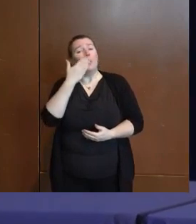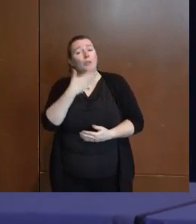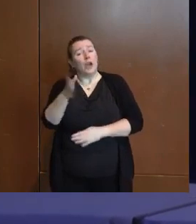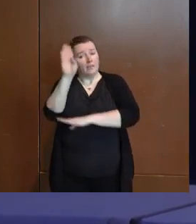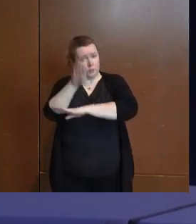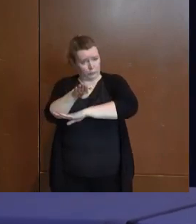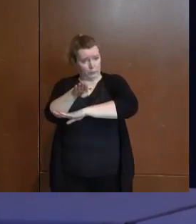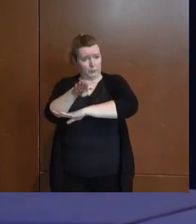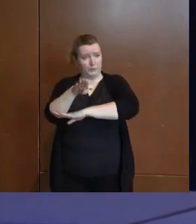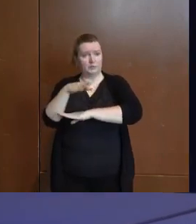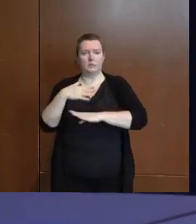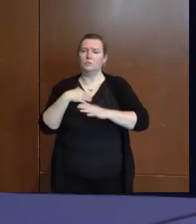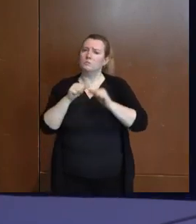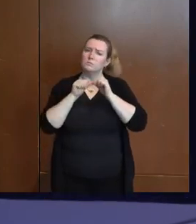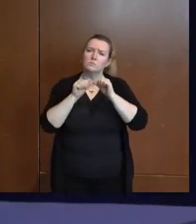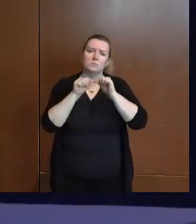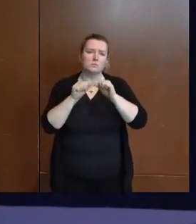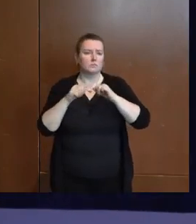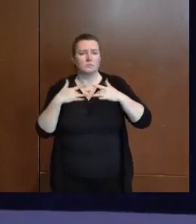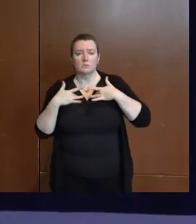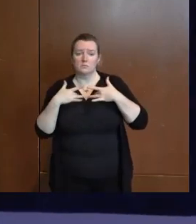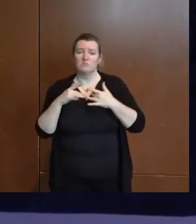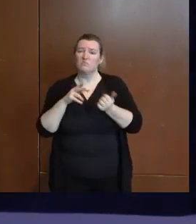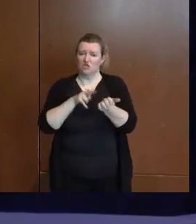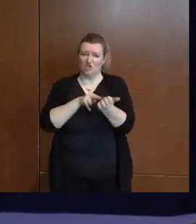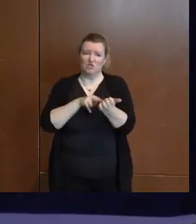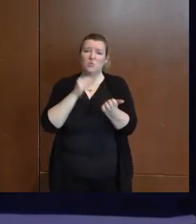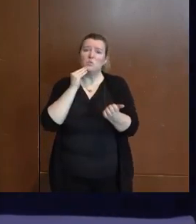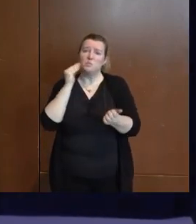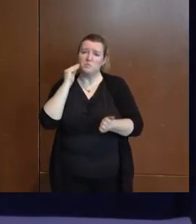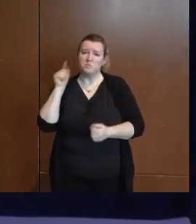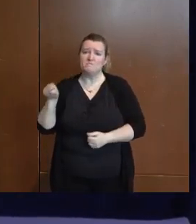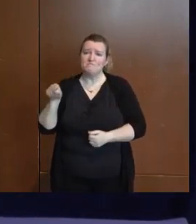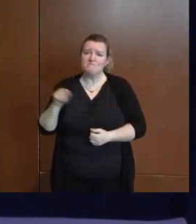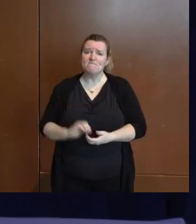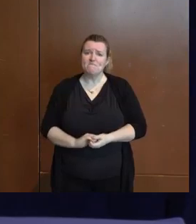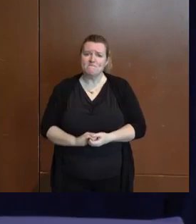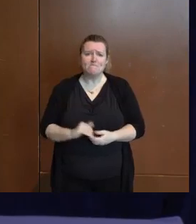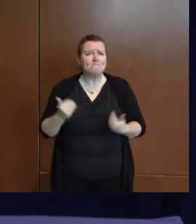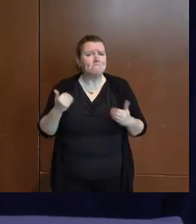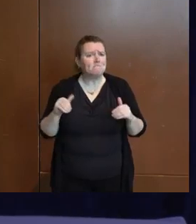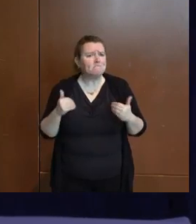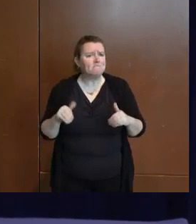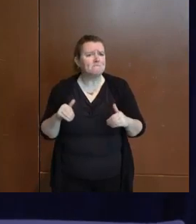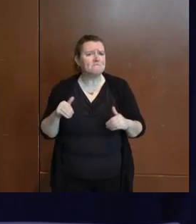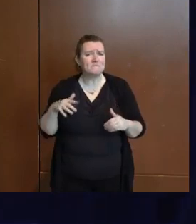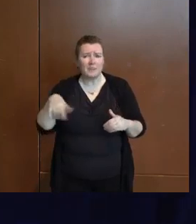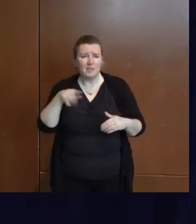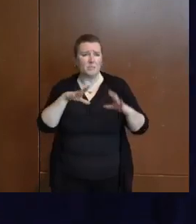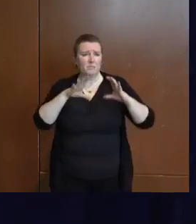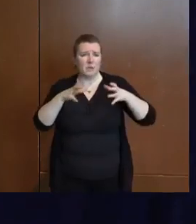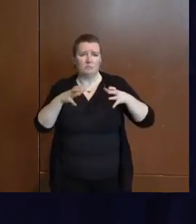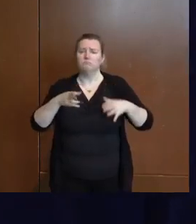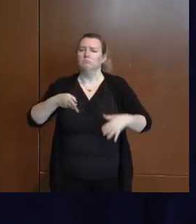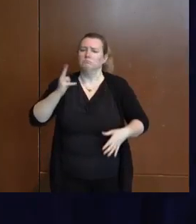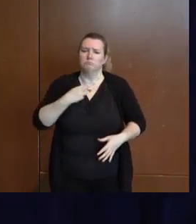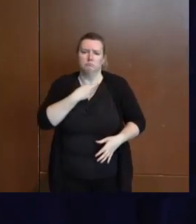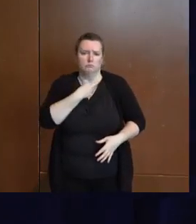most concerned about our long-term care facilities who care for the most vulnerable population.